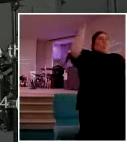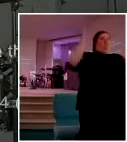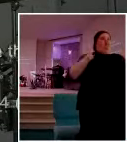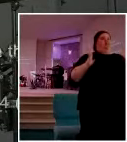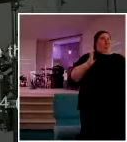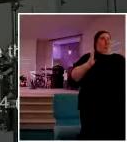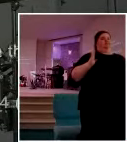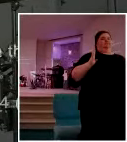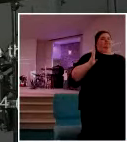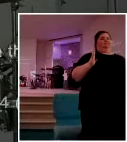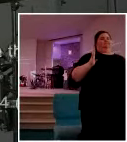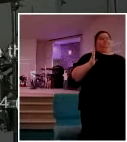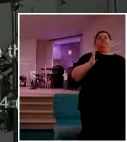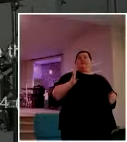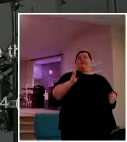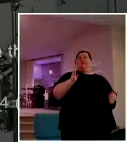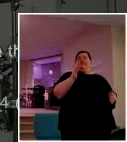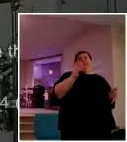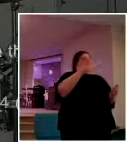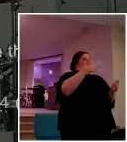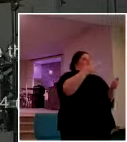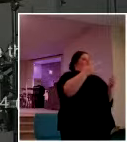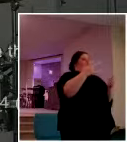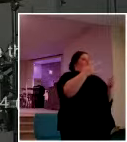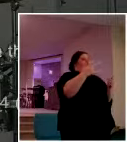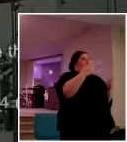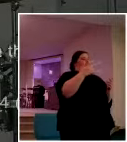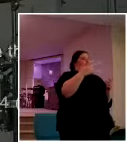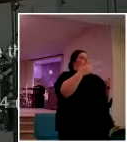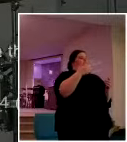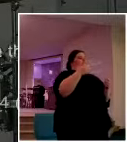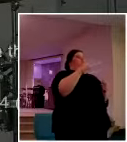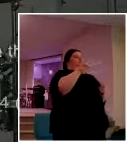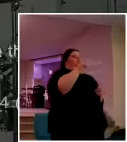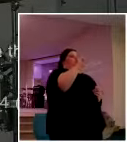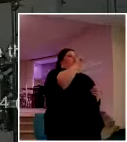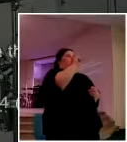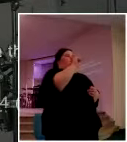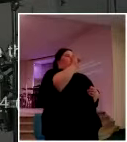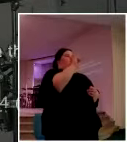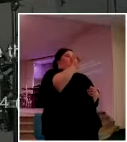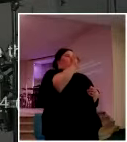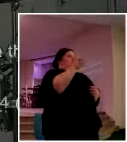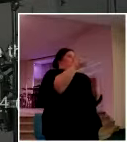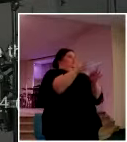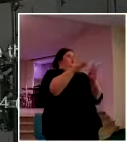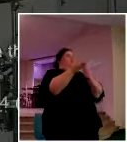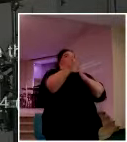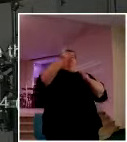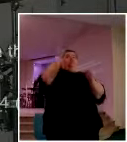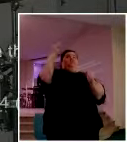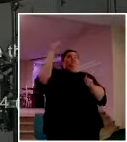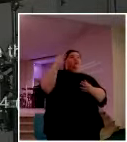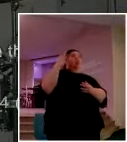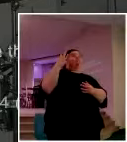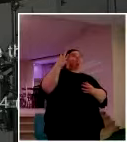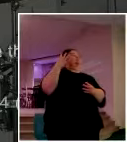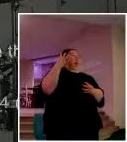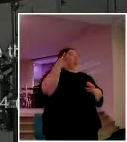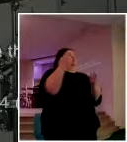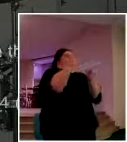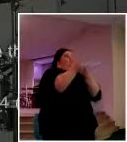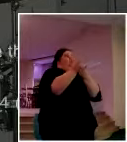being justified freely by his grace through the redemption that is in Christ Jesus. And so this